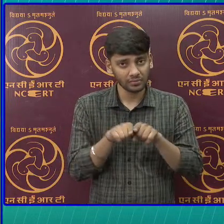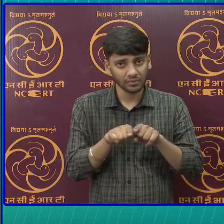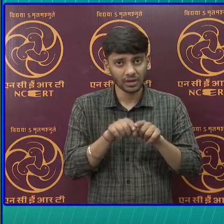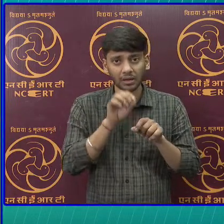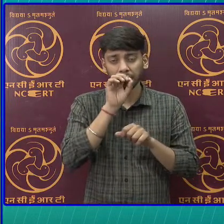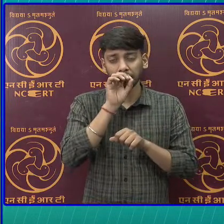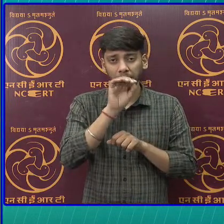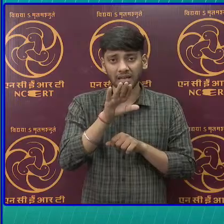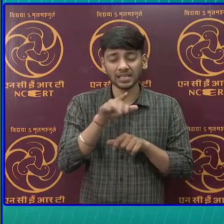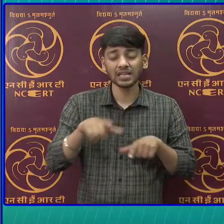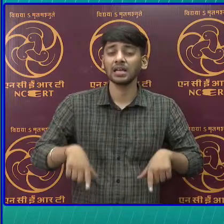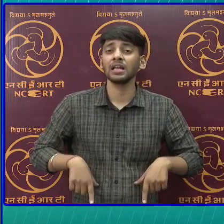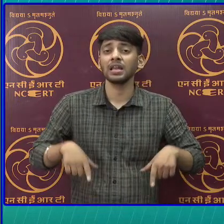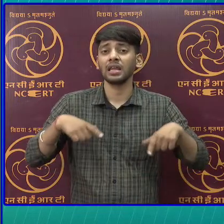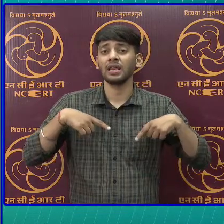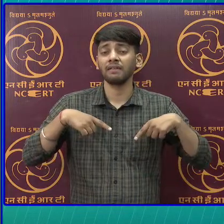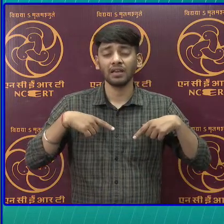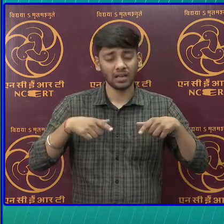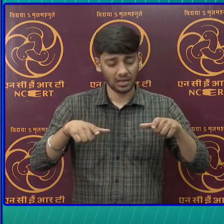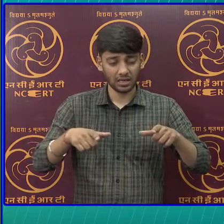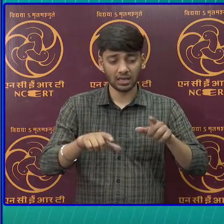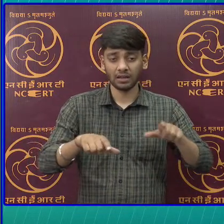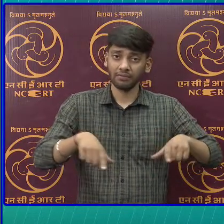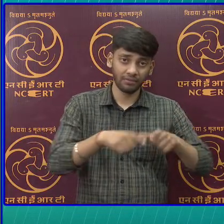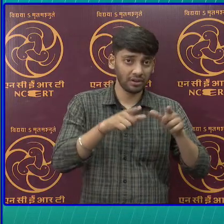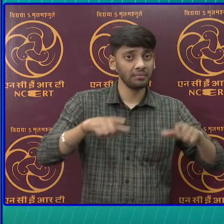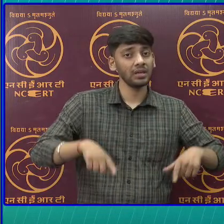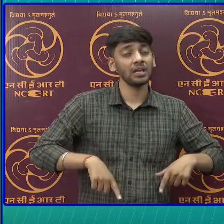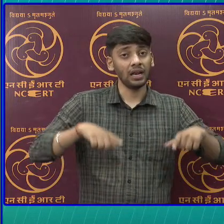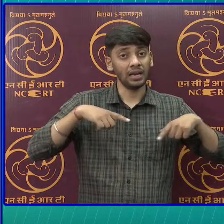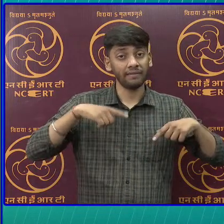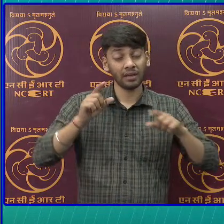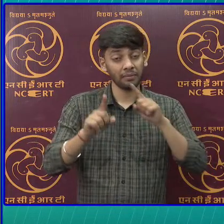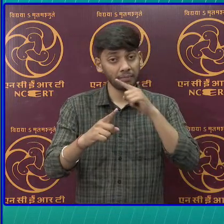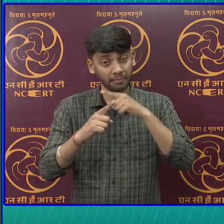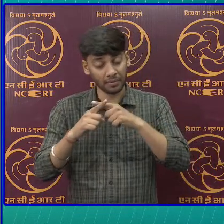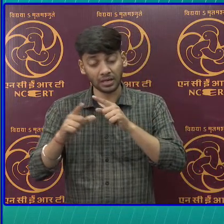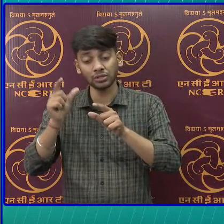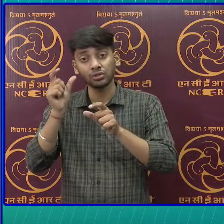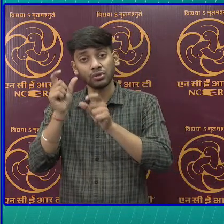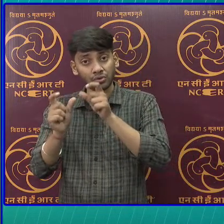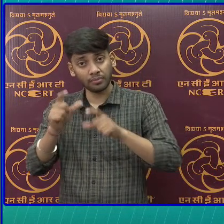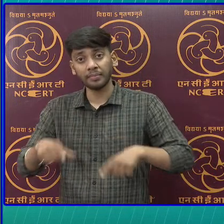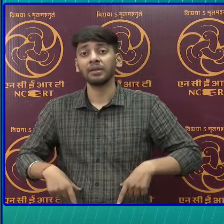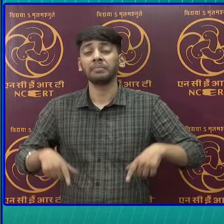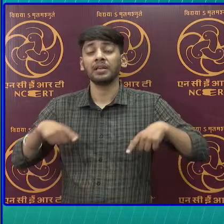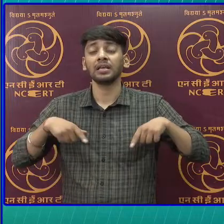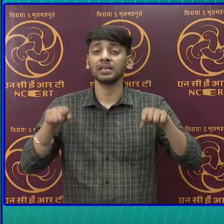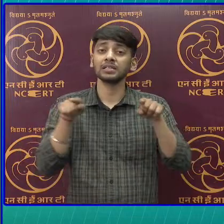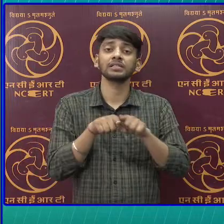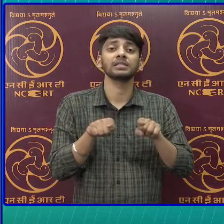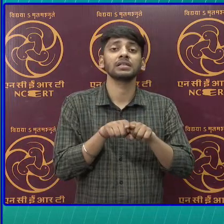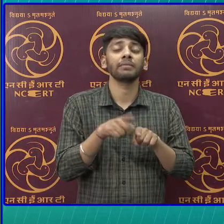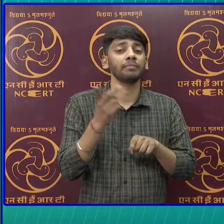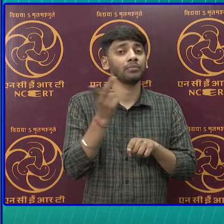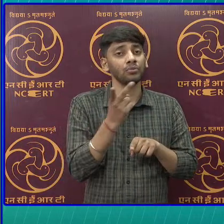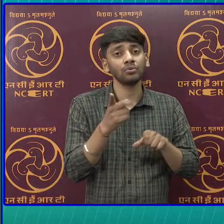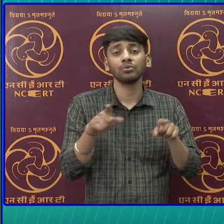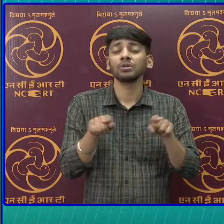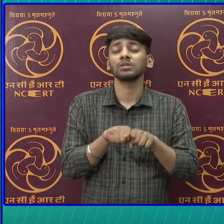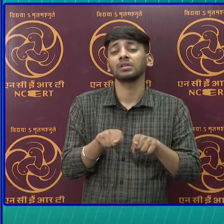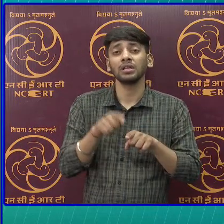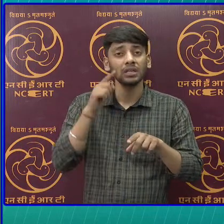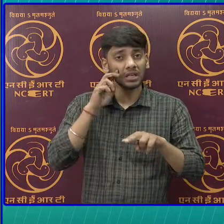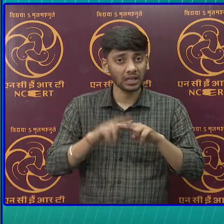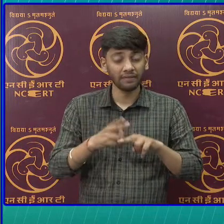living beings like we human beings are, and they are vital source of our life even. So if you